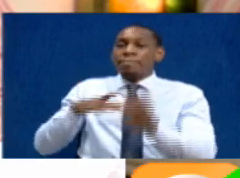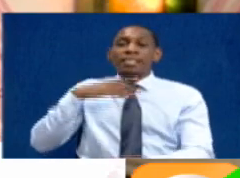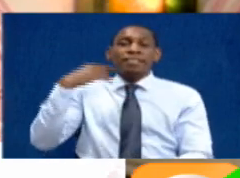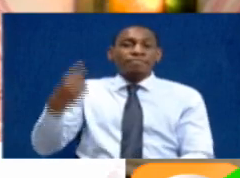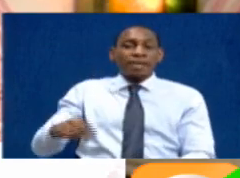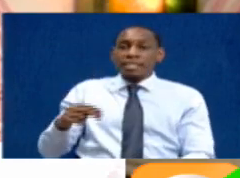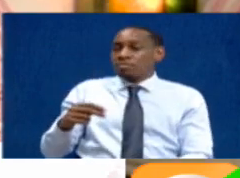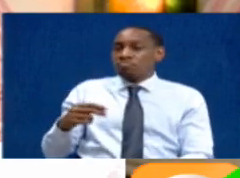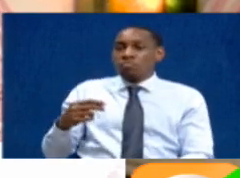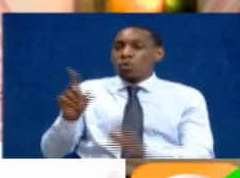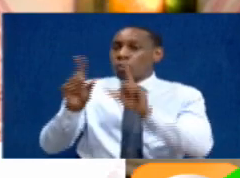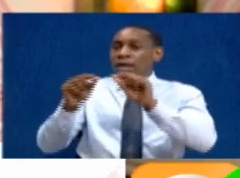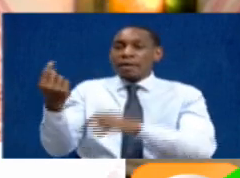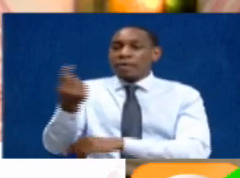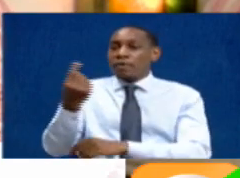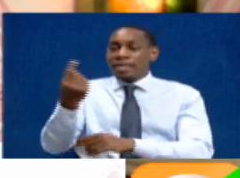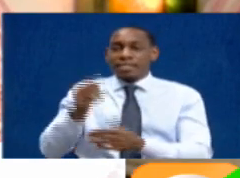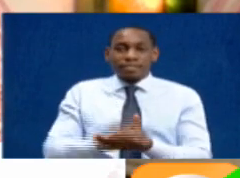jokes.